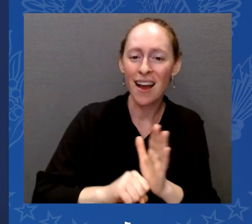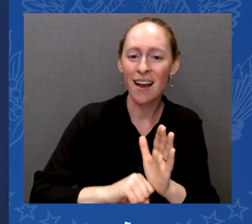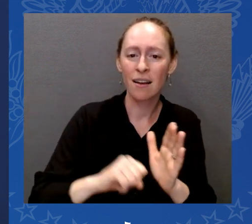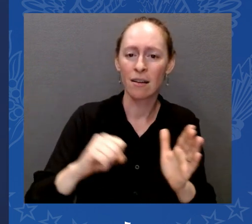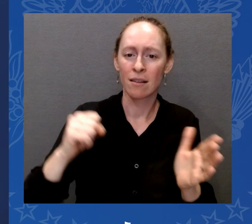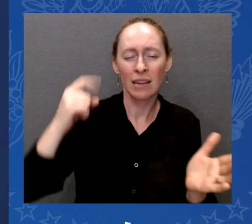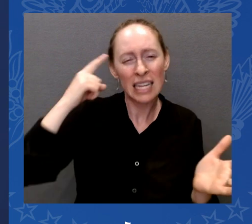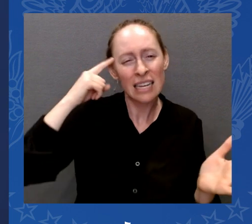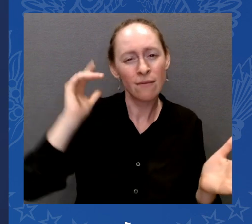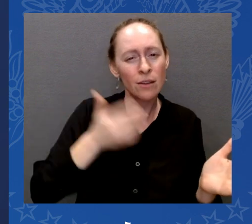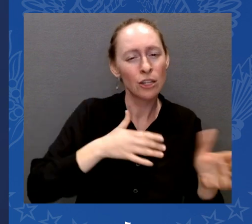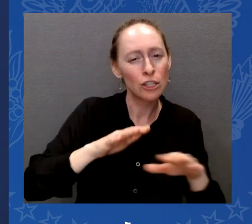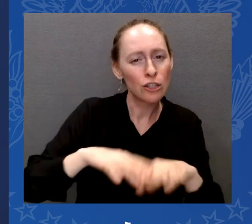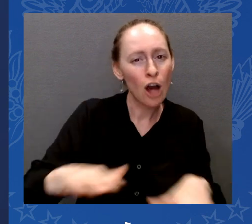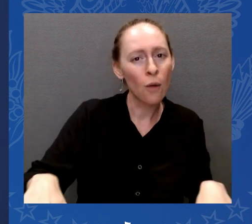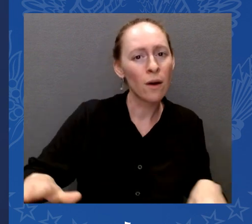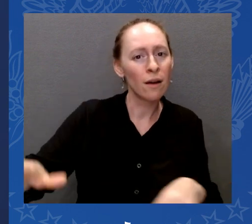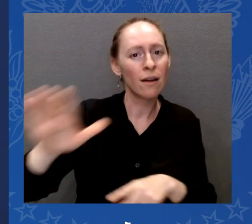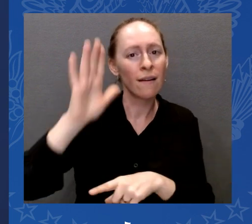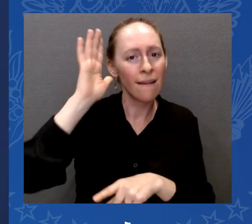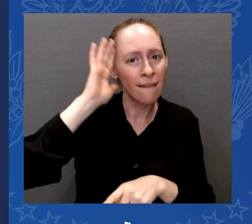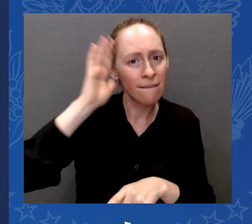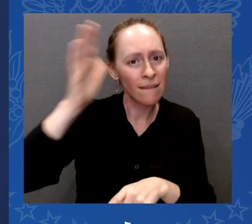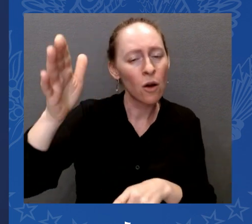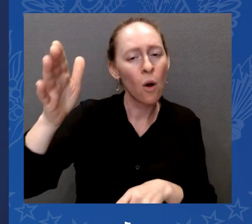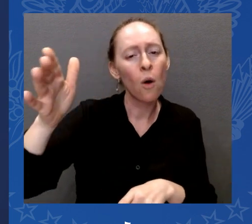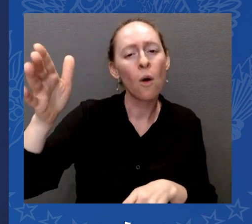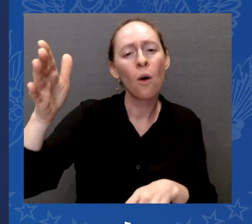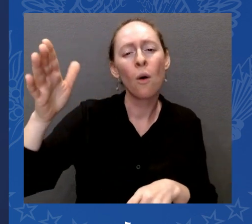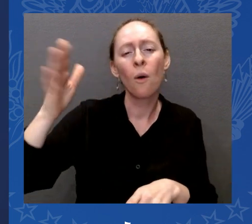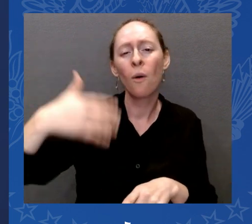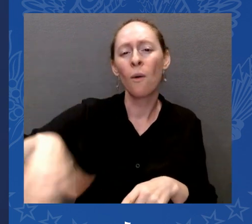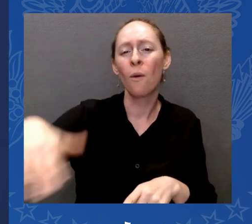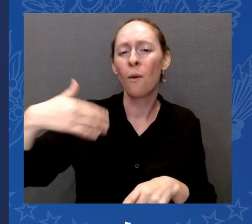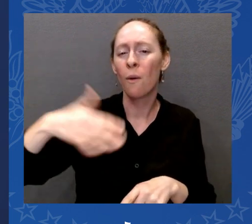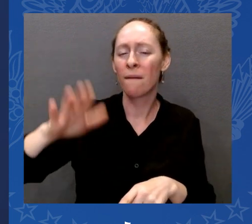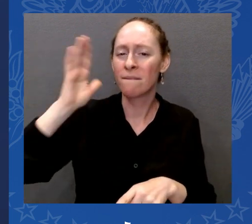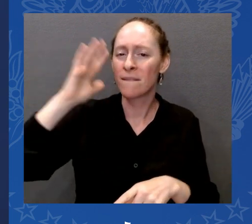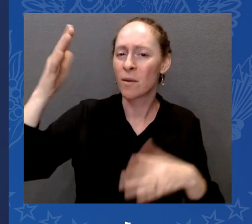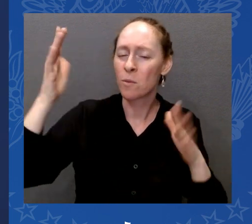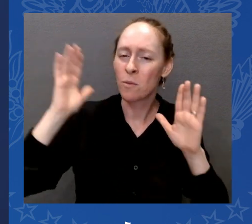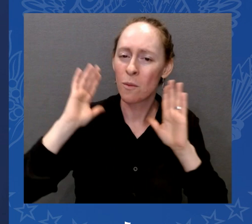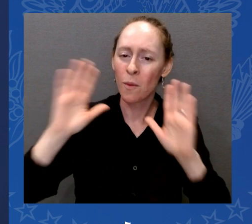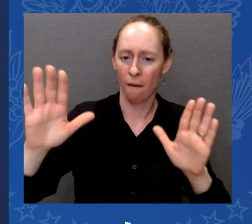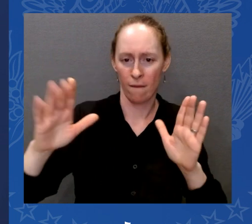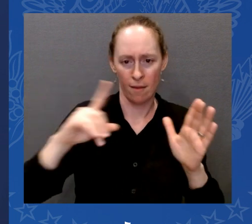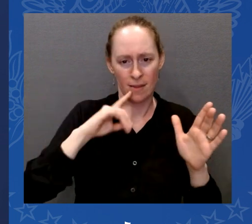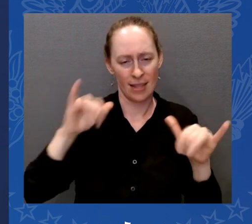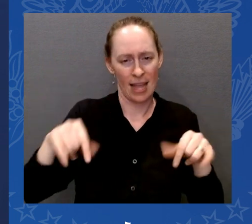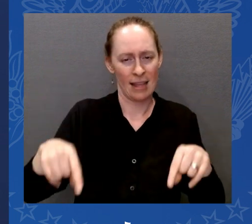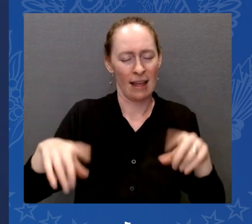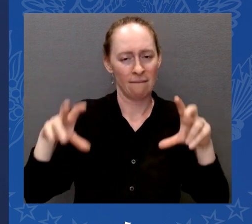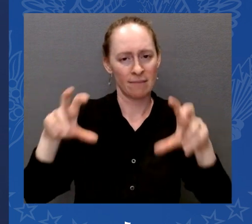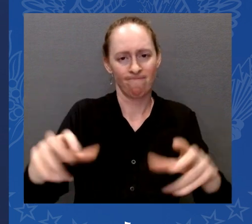long-term from the investments Micron is making in the community, with jobs, with a future that